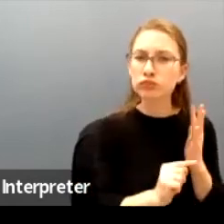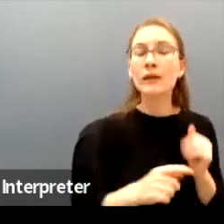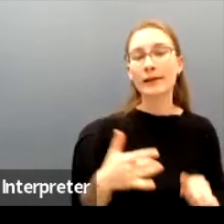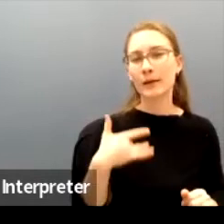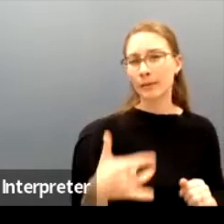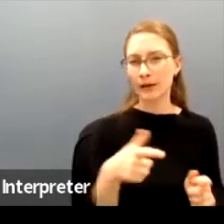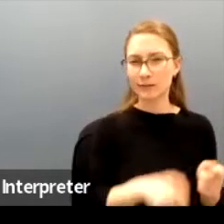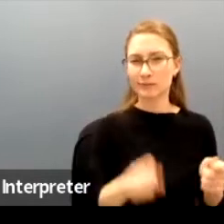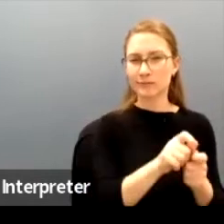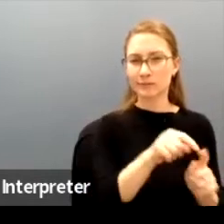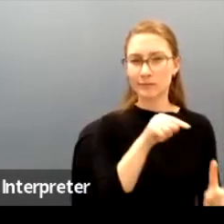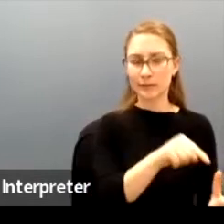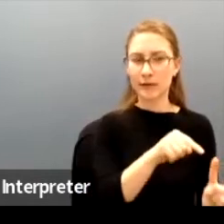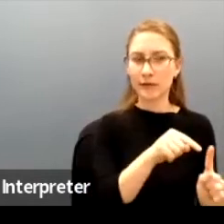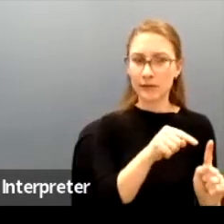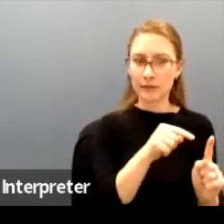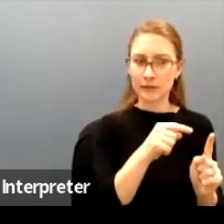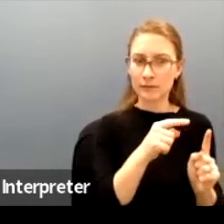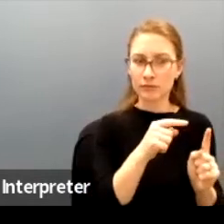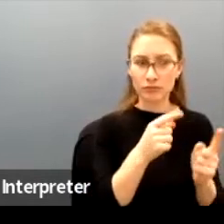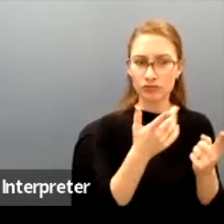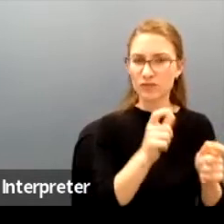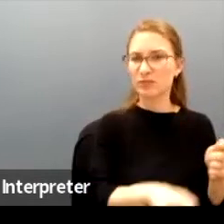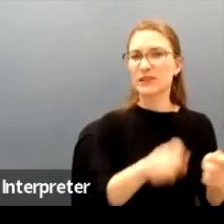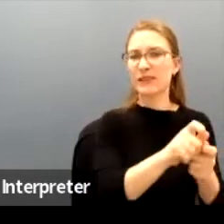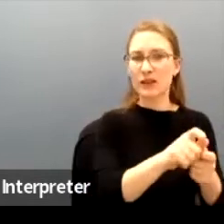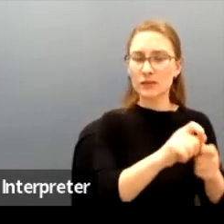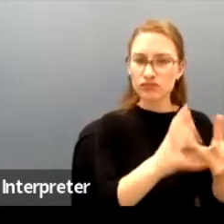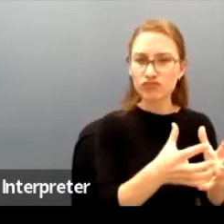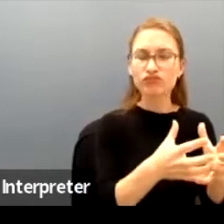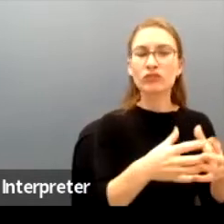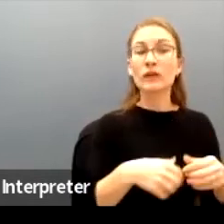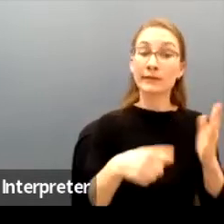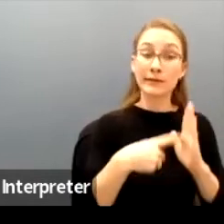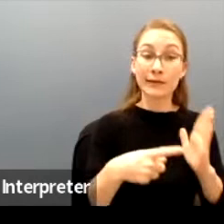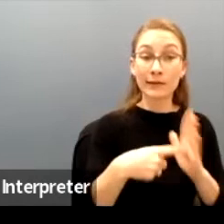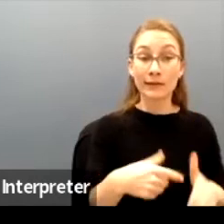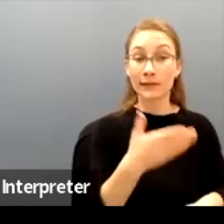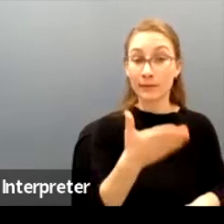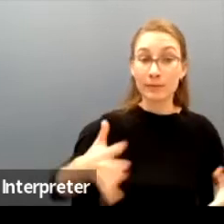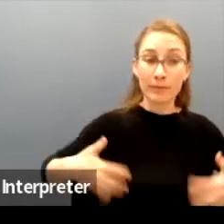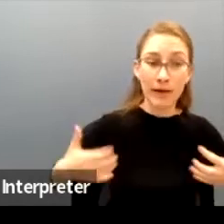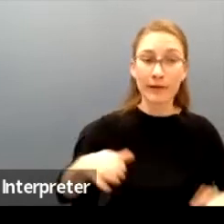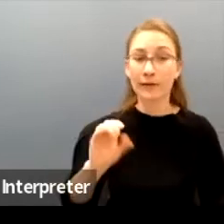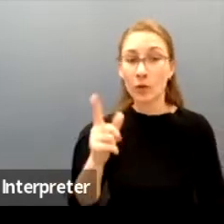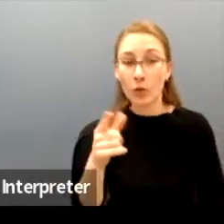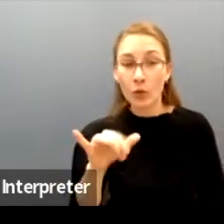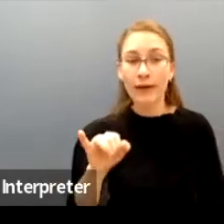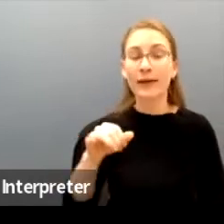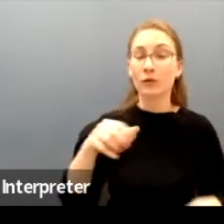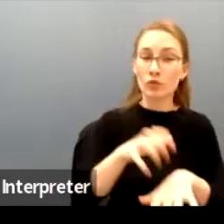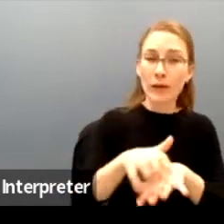specific words like corgi, monkey, Disney, grapes, dance. But some examples of core words would be stop,